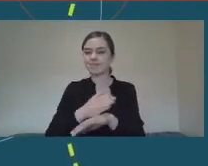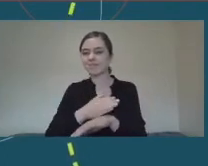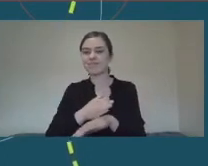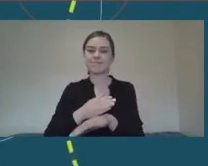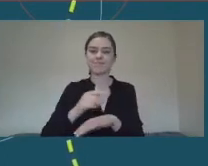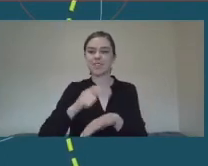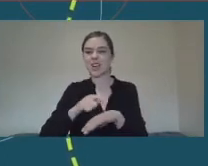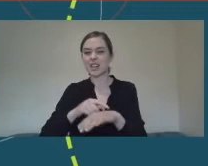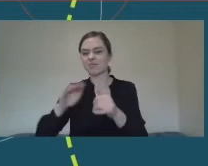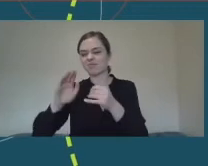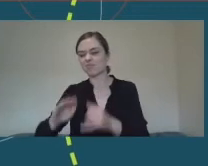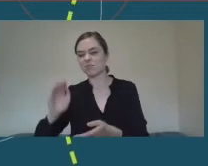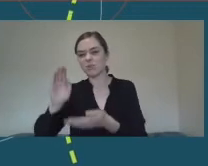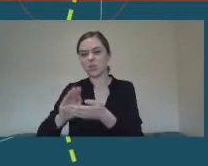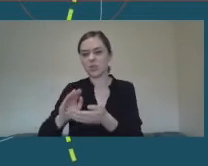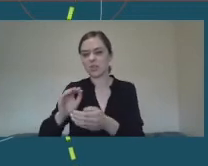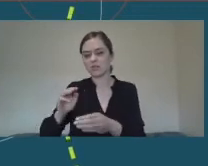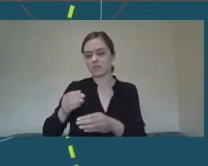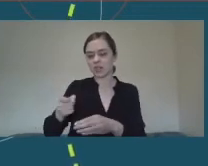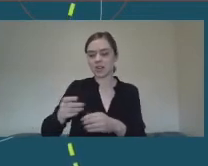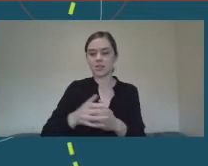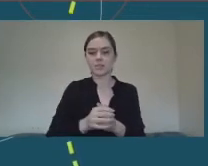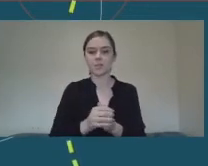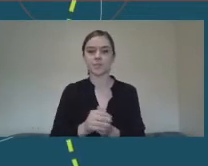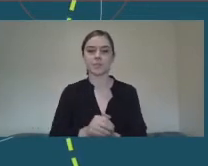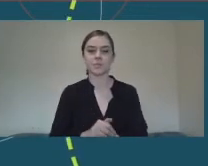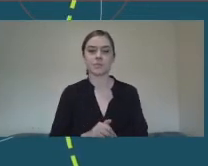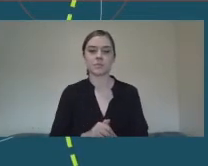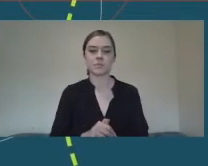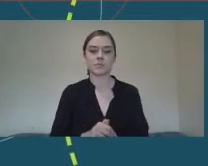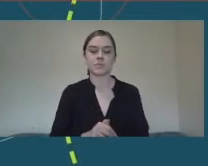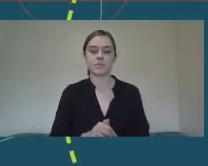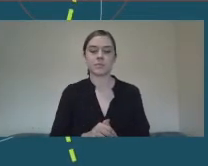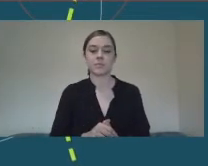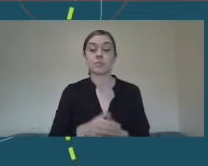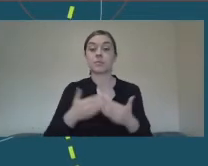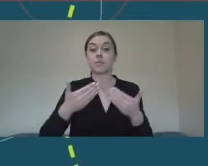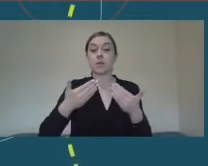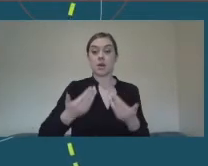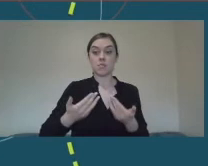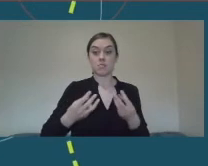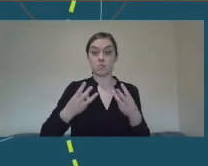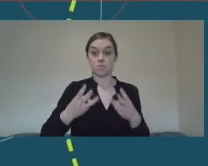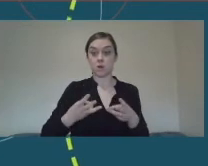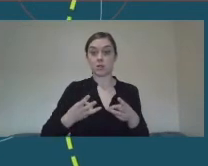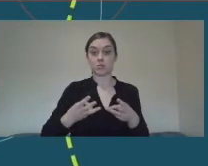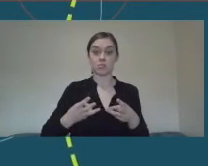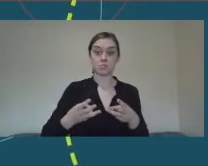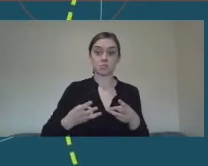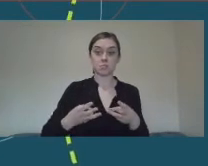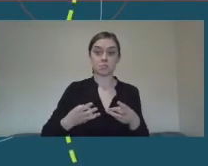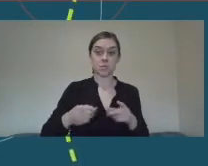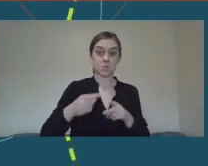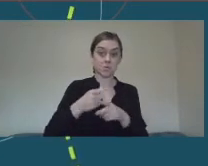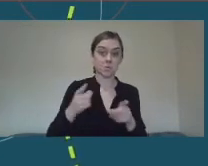how to manage those domains. Now, I also want those of you who are attending